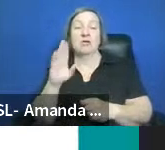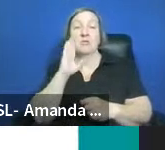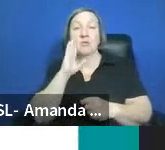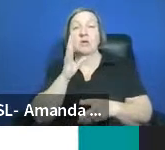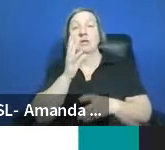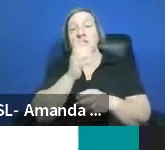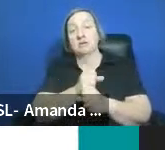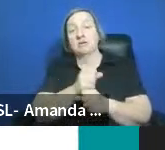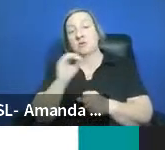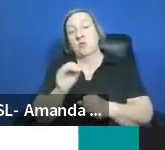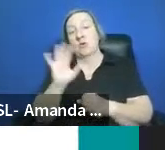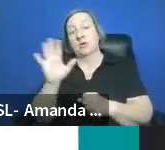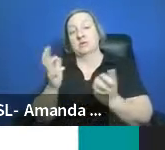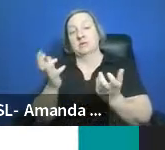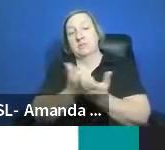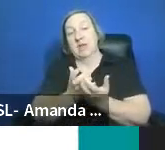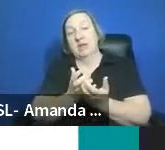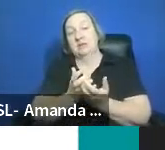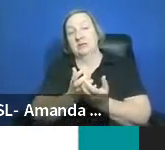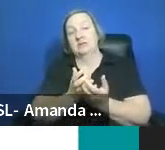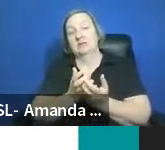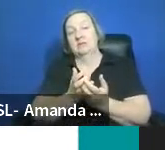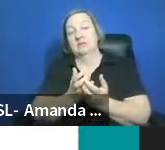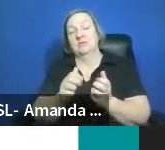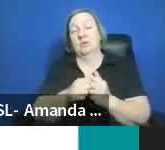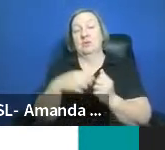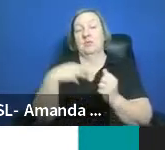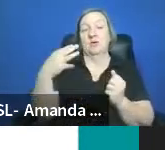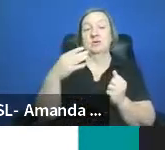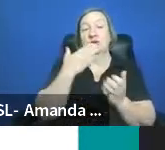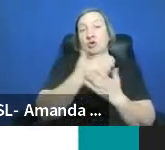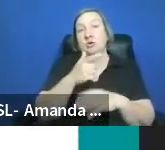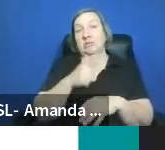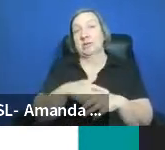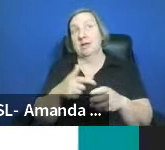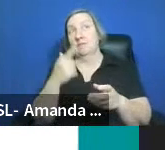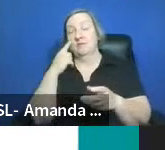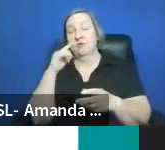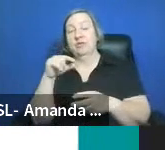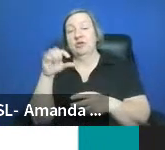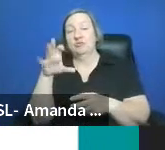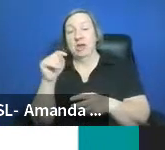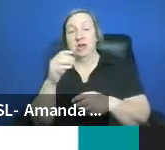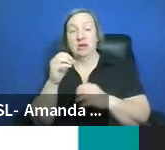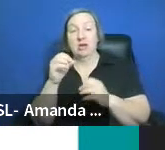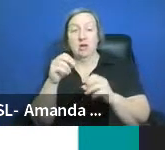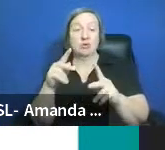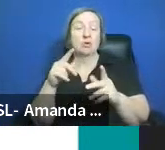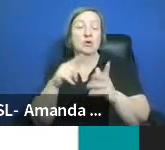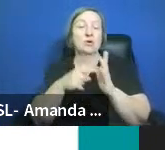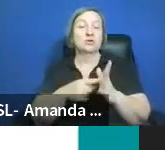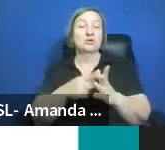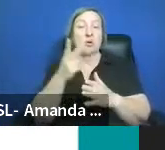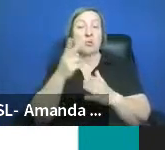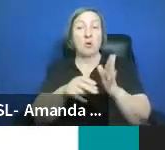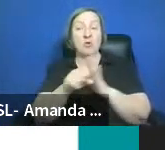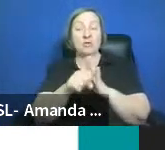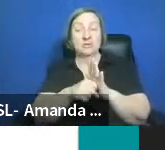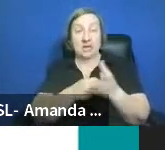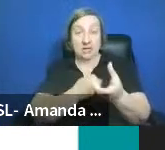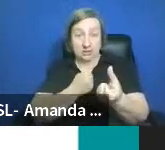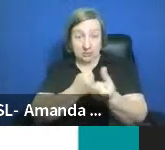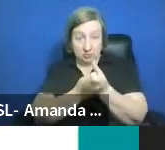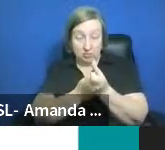receive Oregon's match to Washington's, which is good timing for these grant opportunities, showing that unified support from both